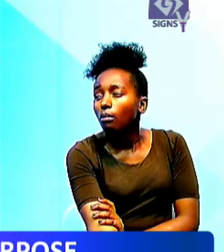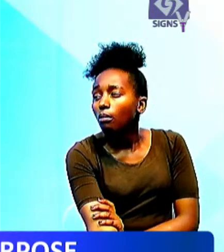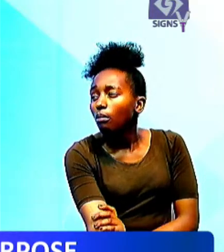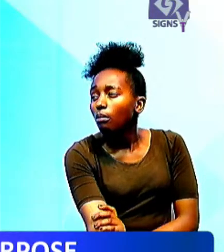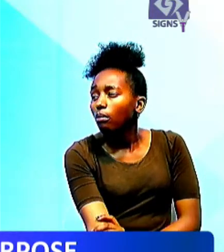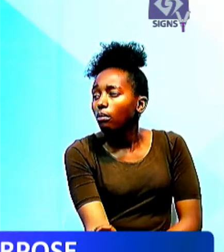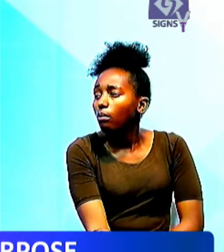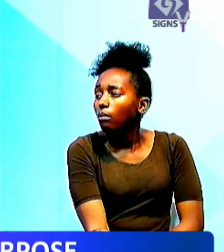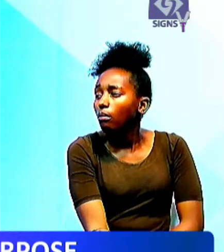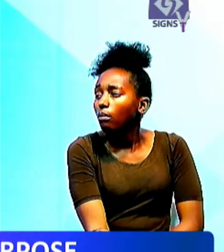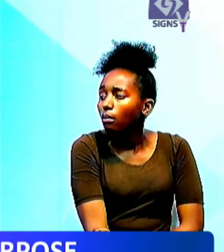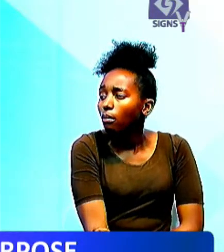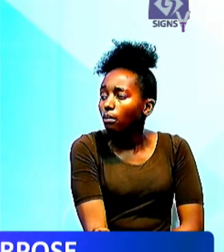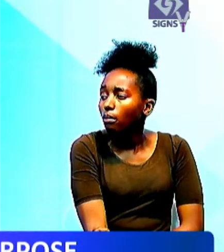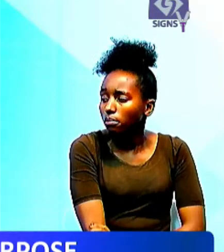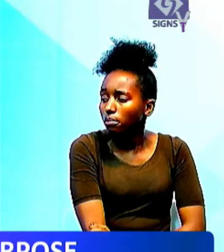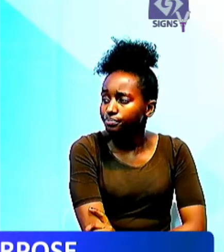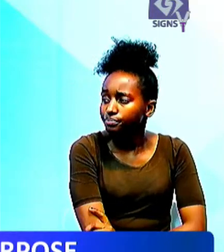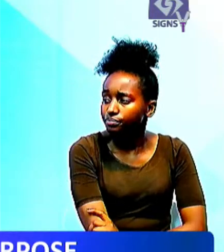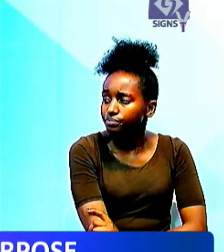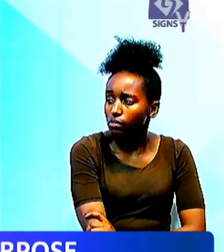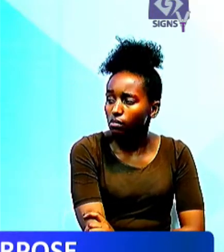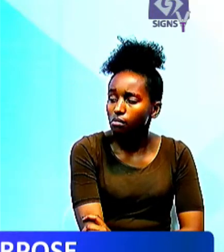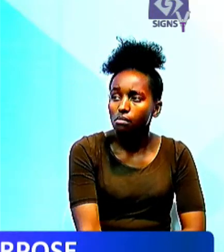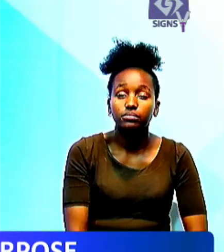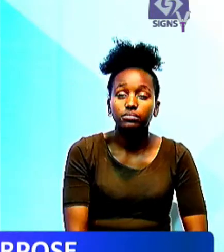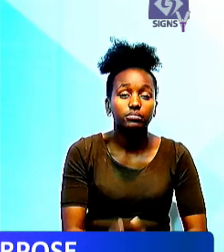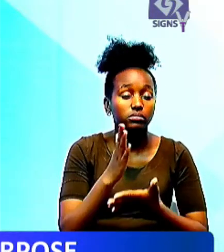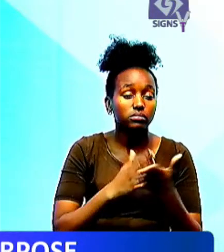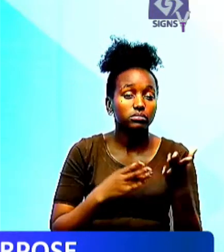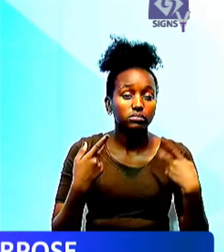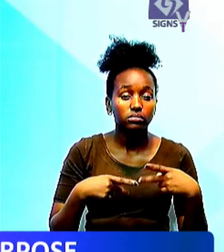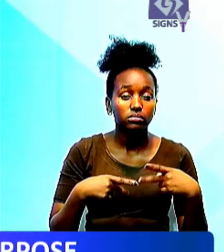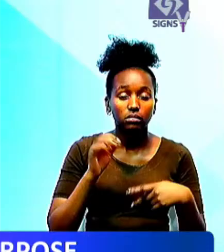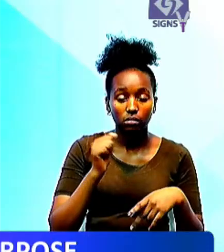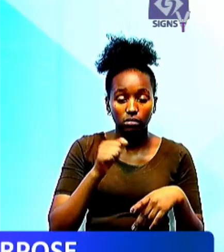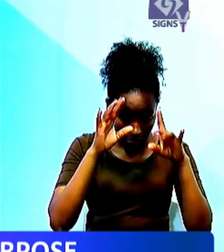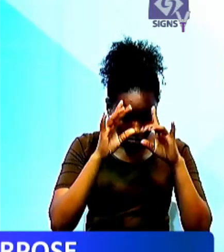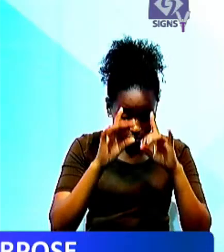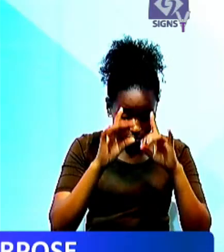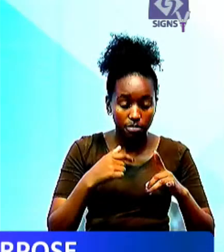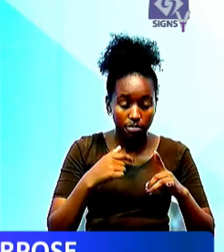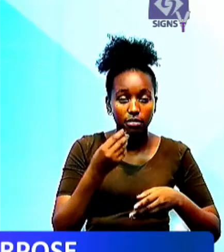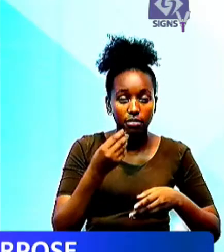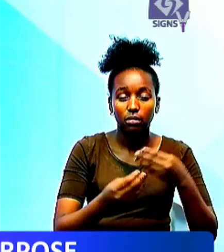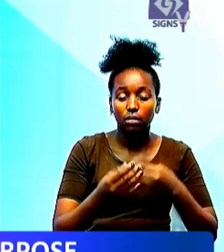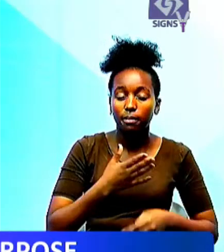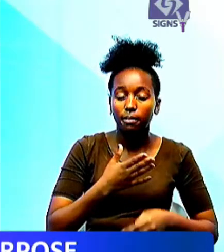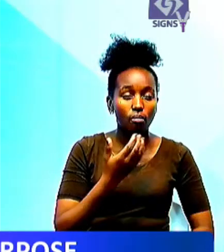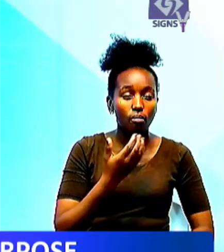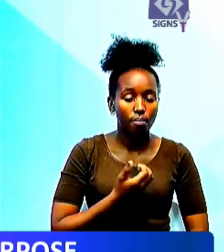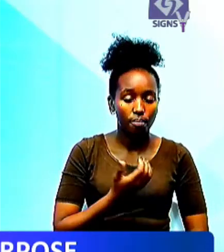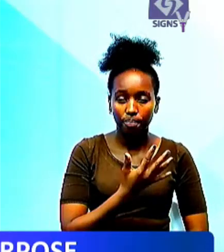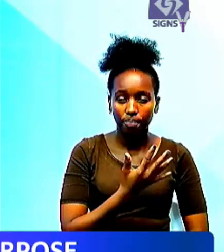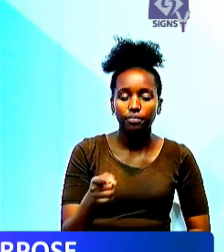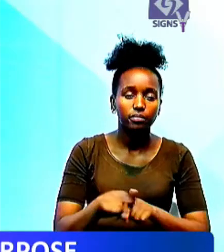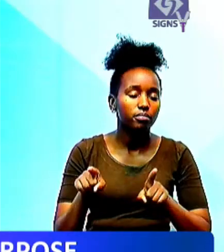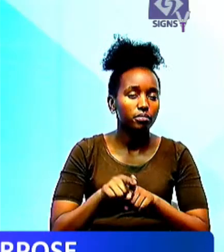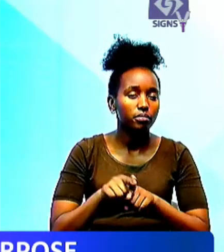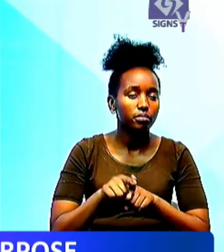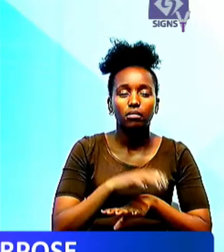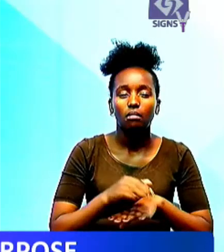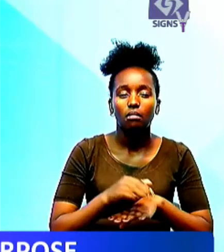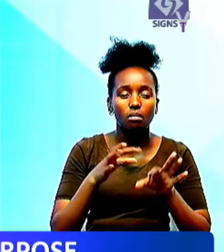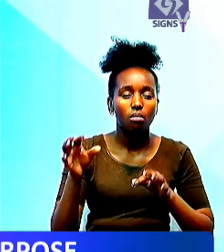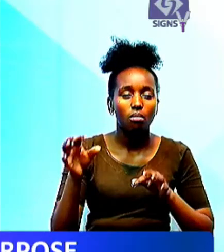take which position in the market. Either I take, if I get technical, we say either long or short. If I take a